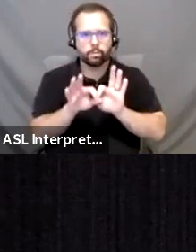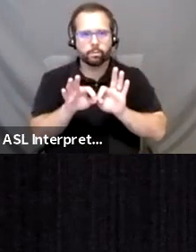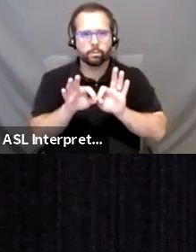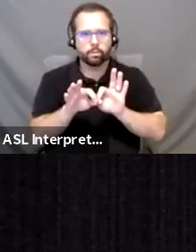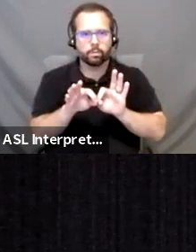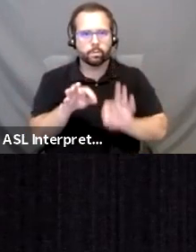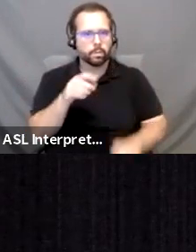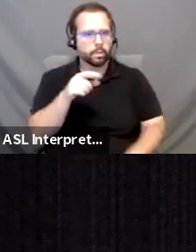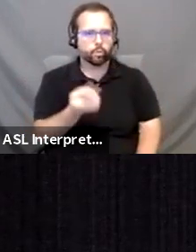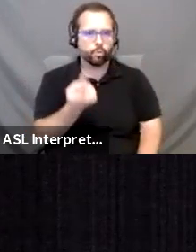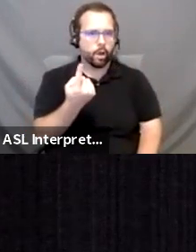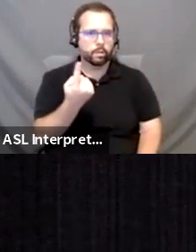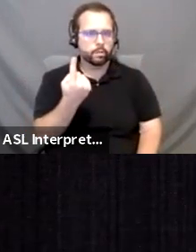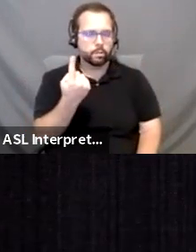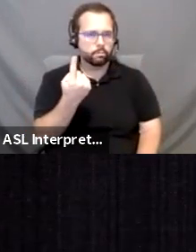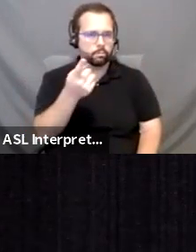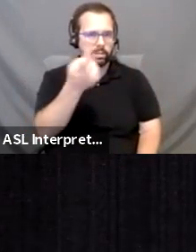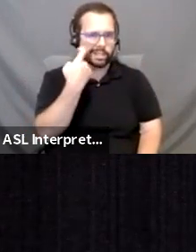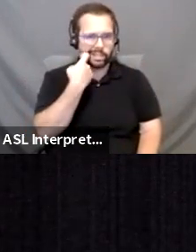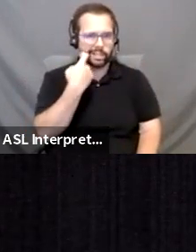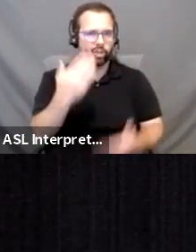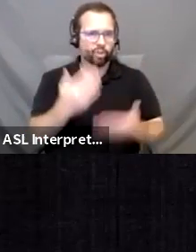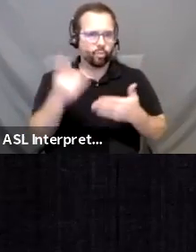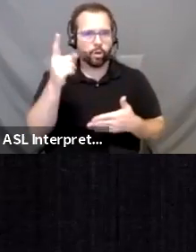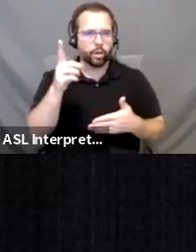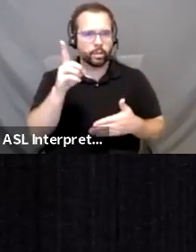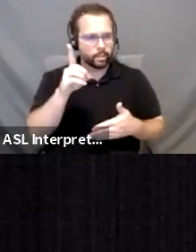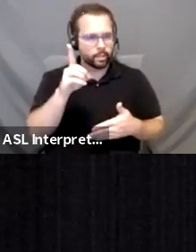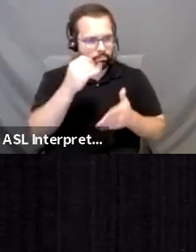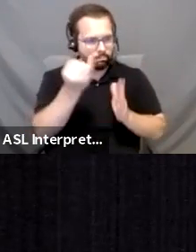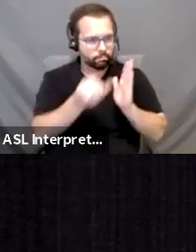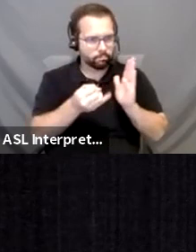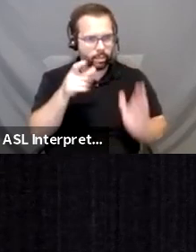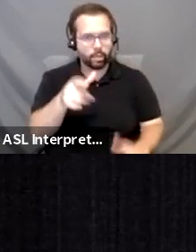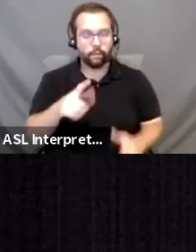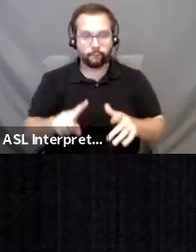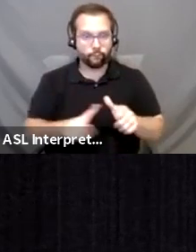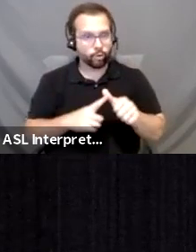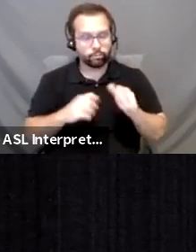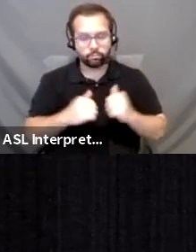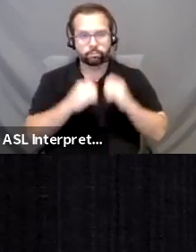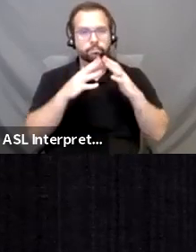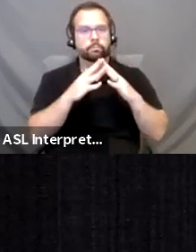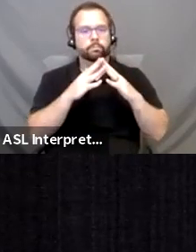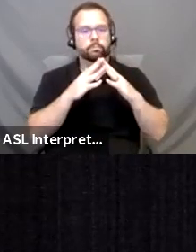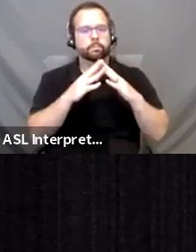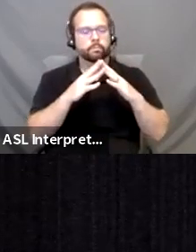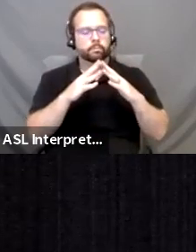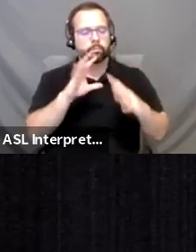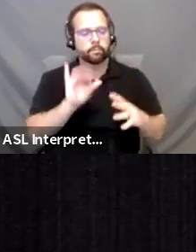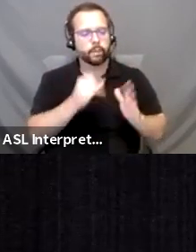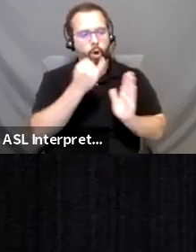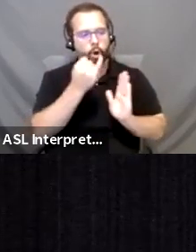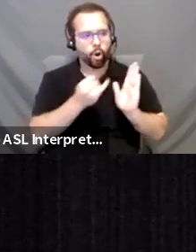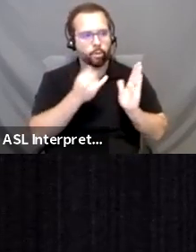And this is just one that somebody did. When I first started getting this up and running before transitioning,